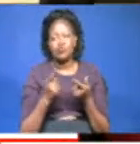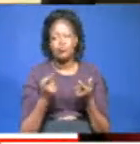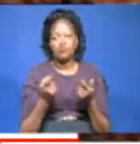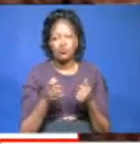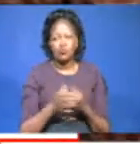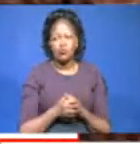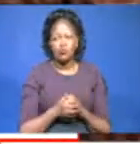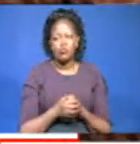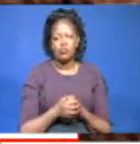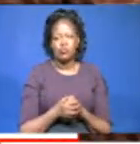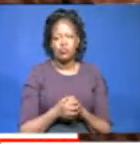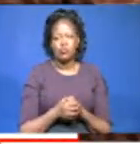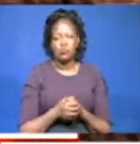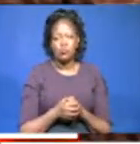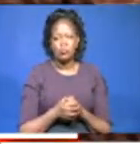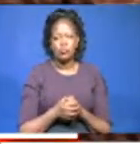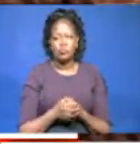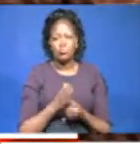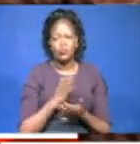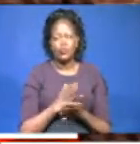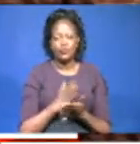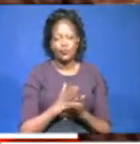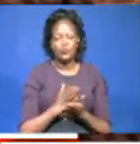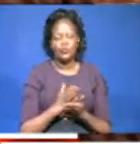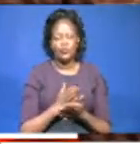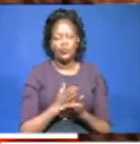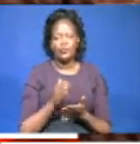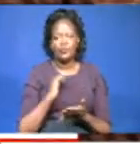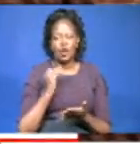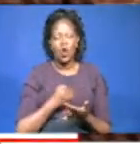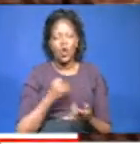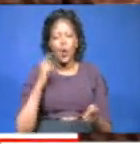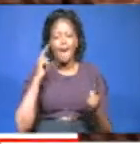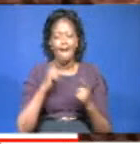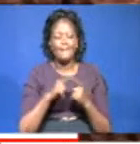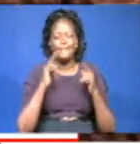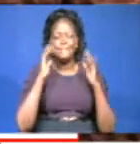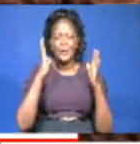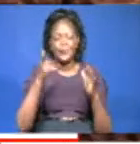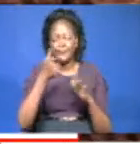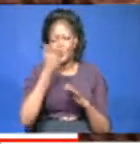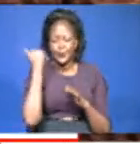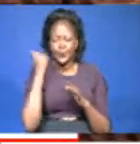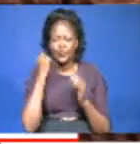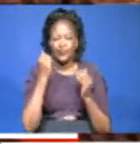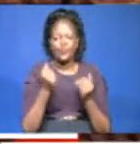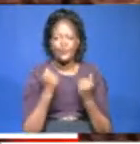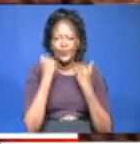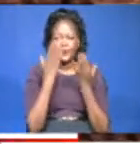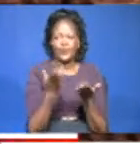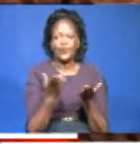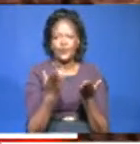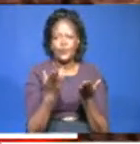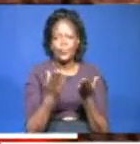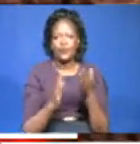360. Actually, our target is huge because we're providing a very